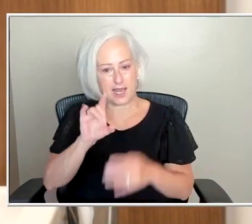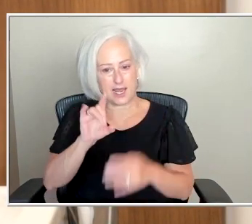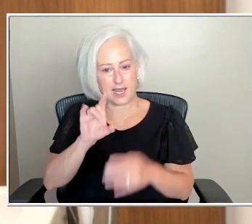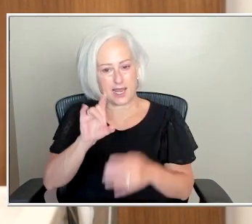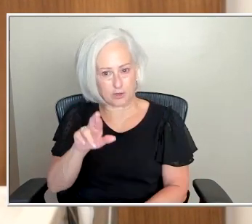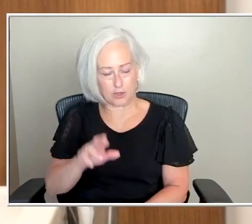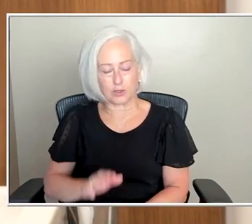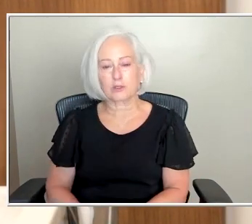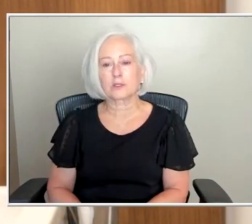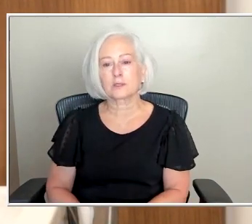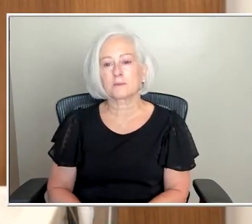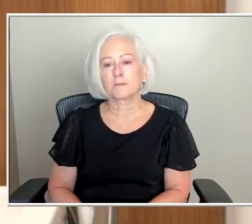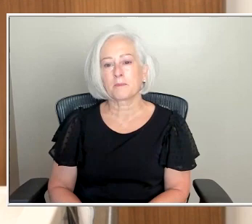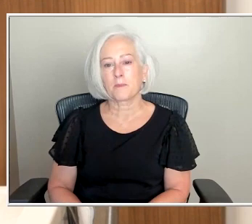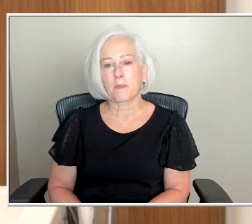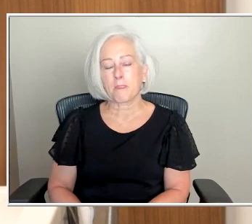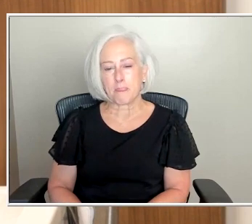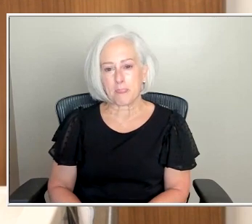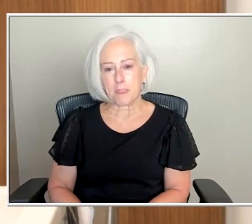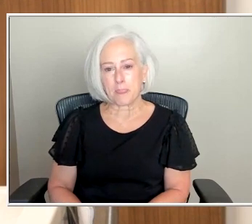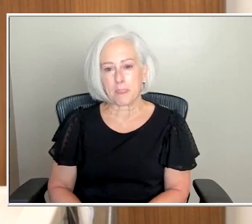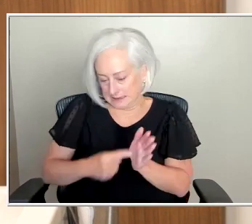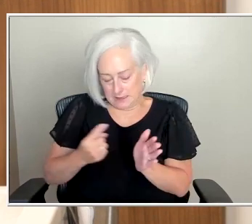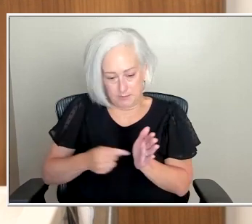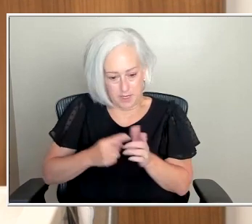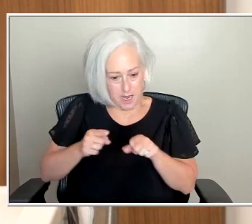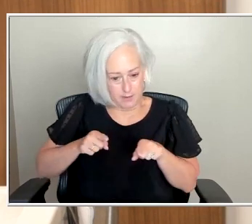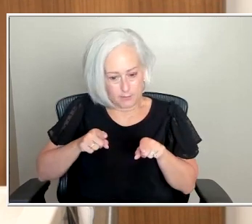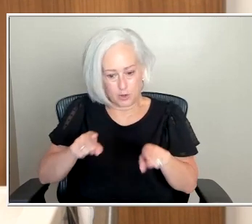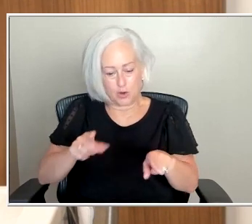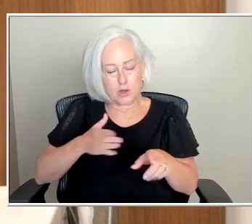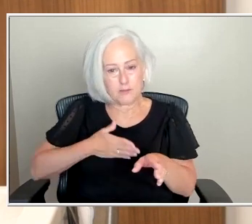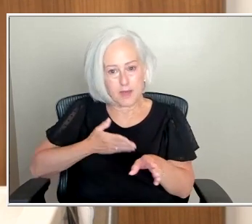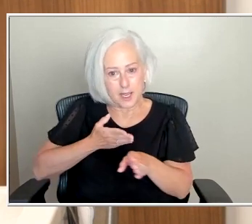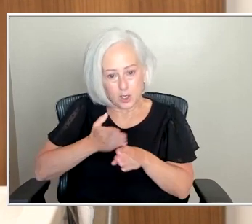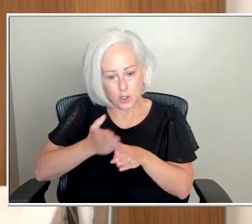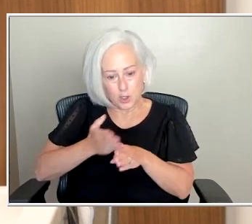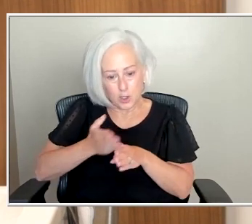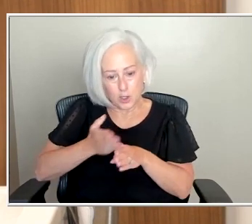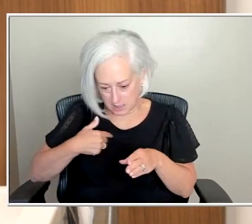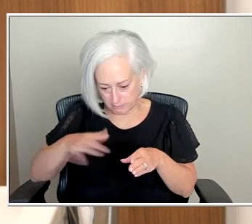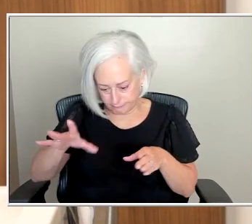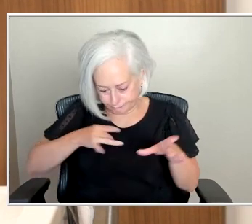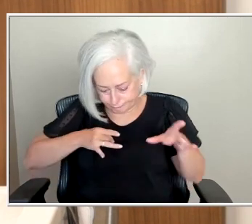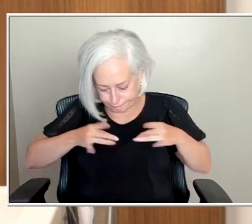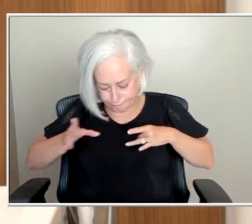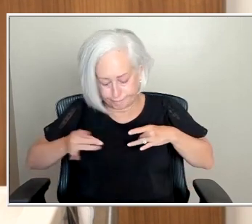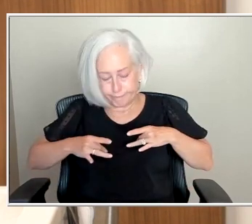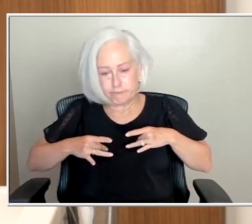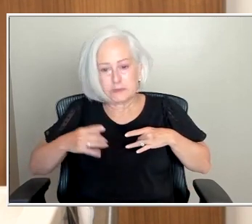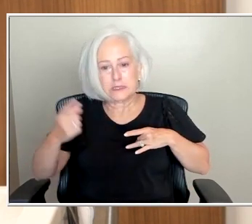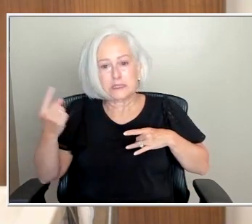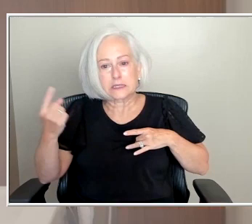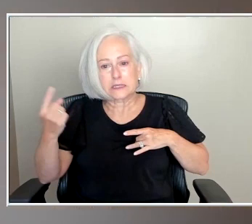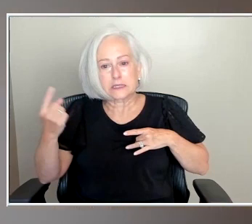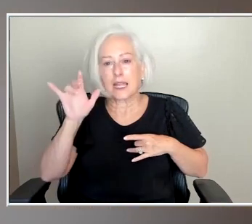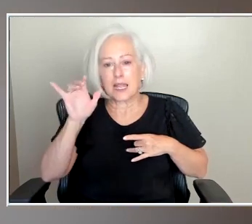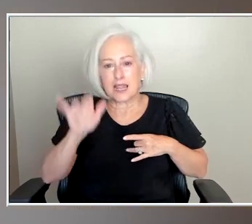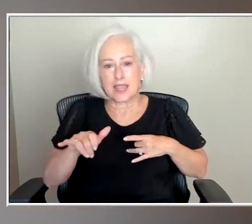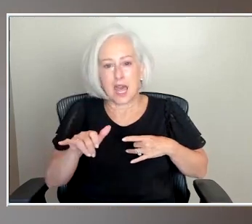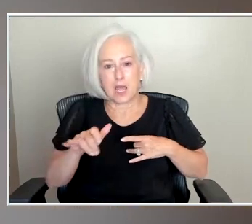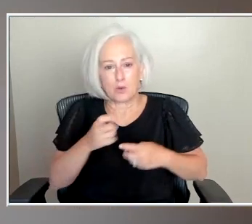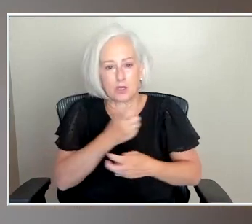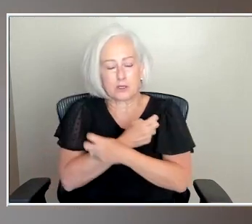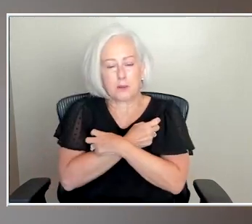illustrious police career, I picked up something that was poisonous.